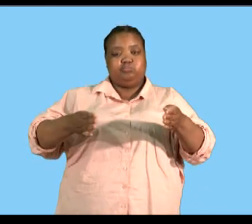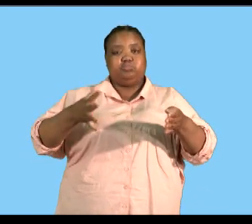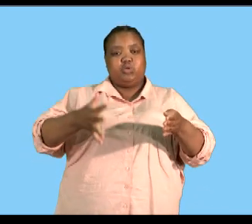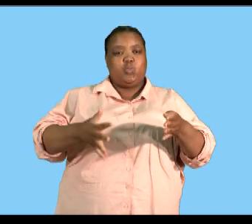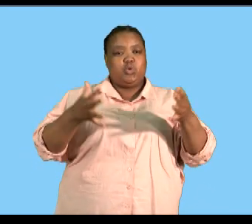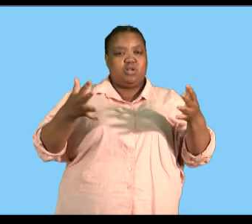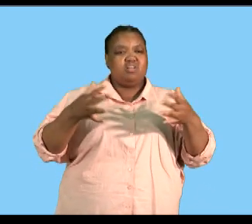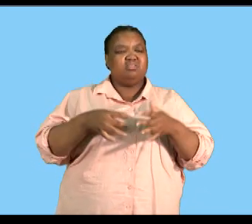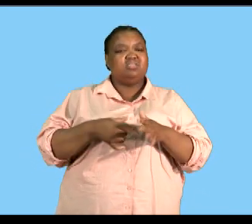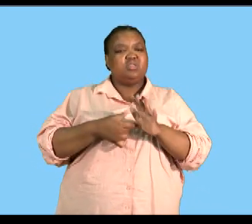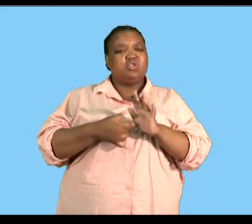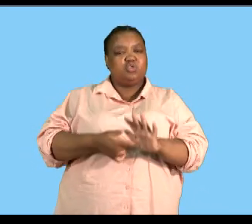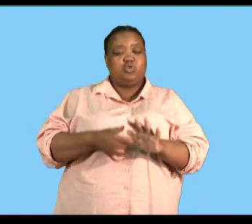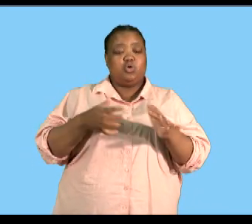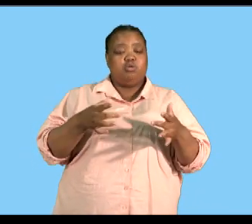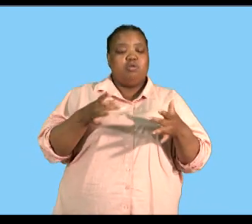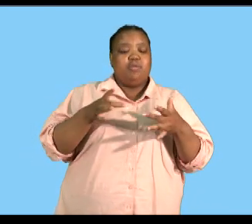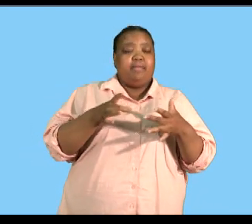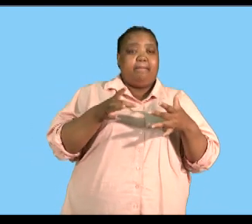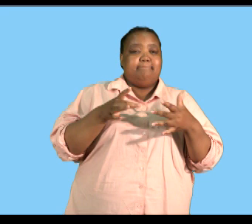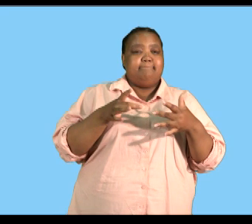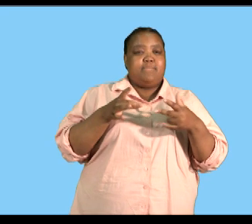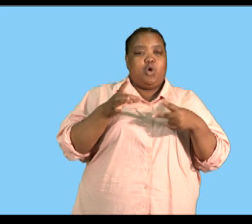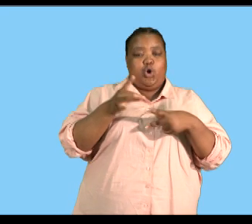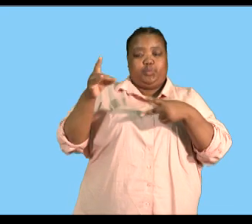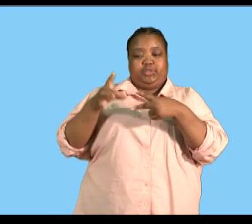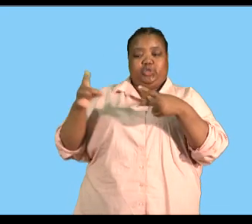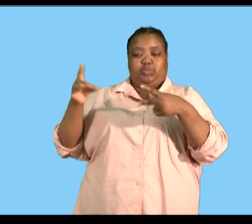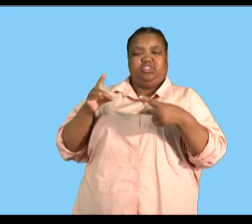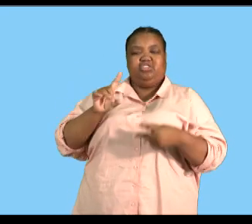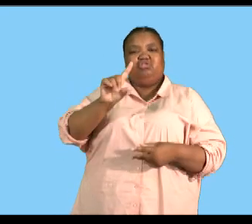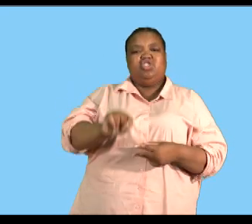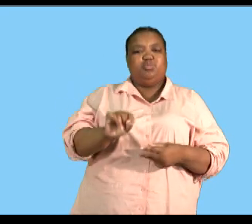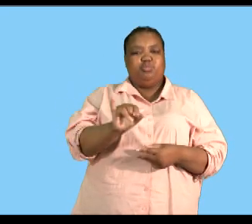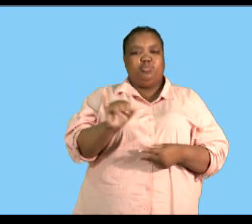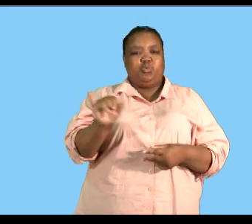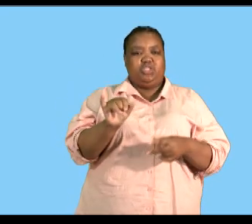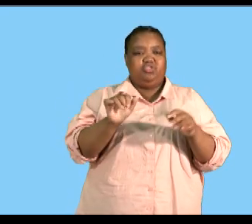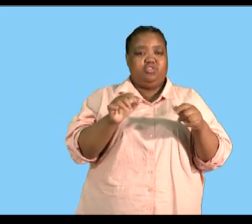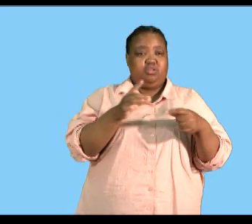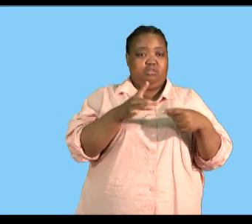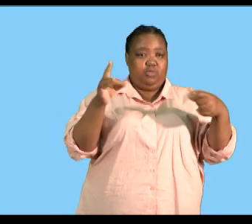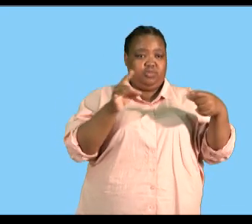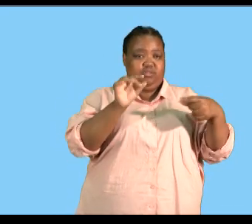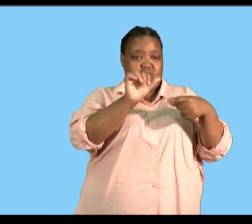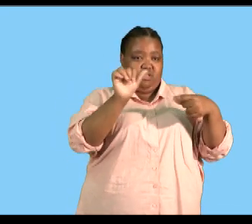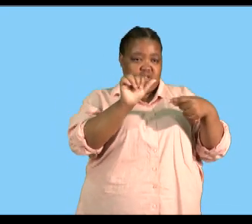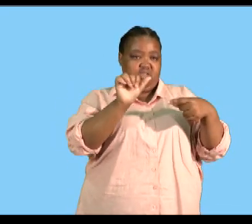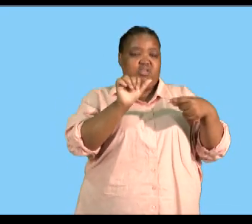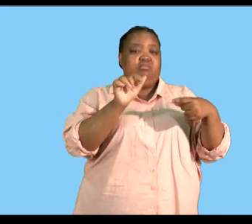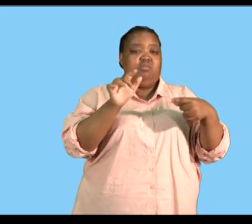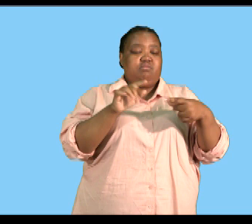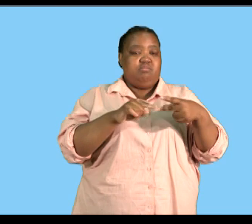to show which option will be economical or will be cheaper for the learners to use. Now, looking at option A and option